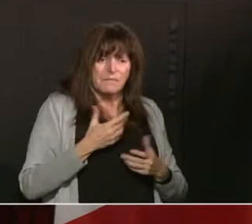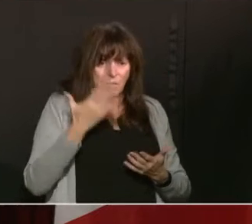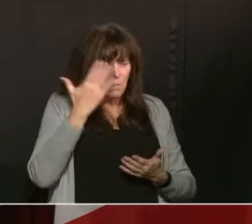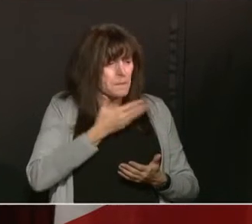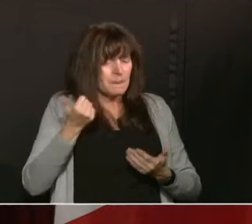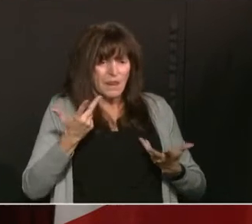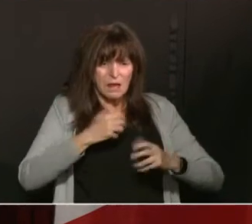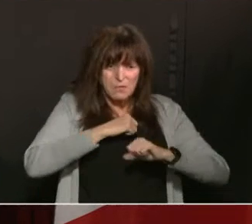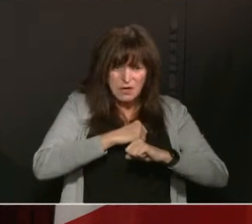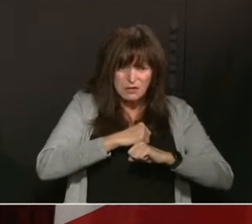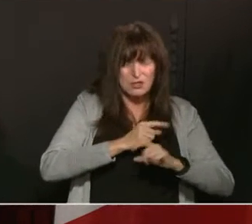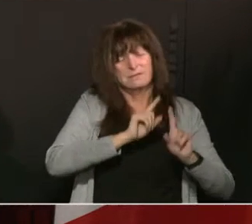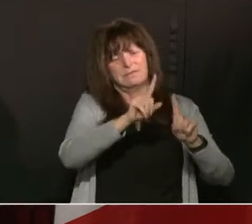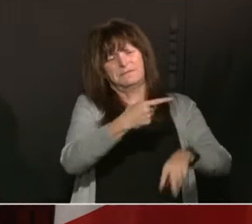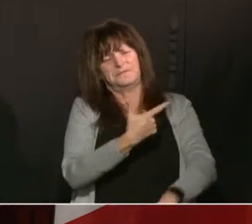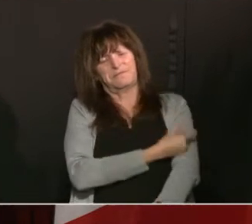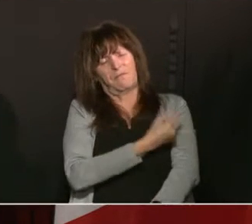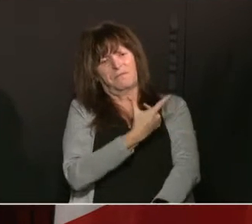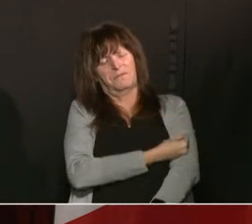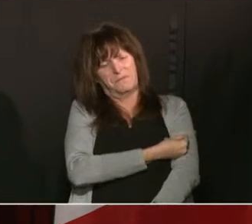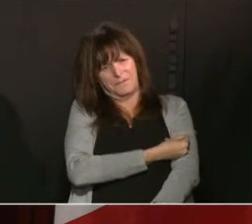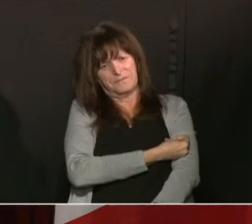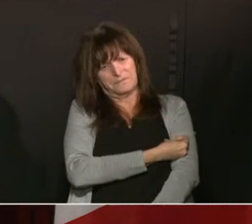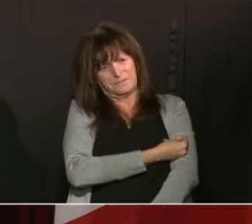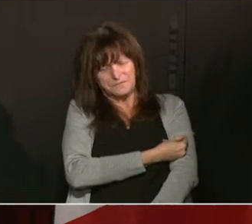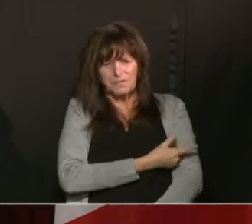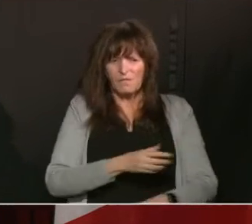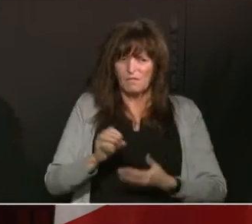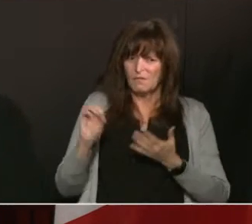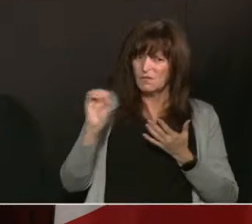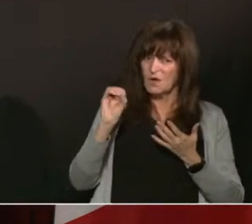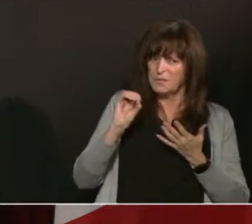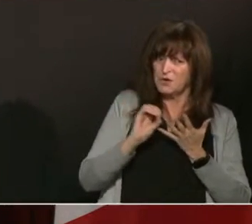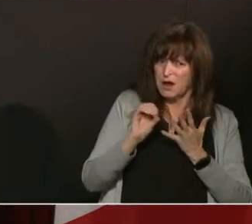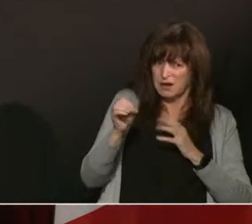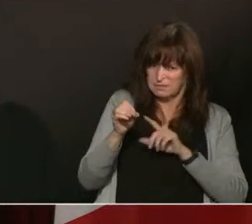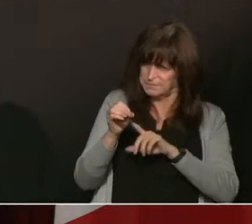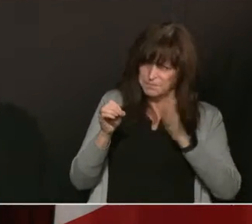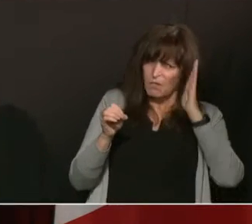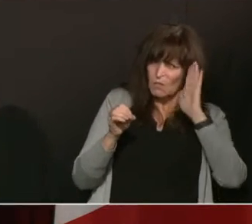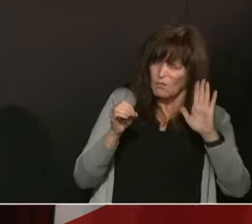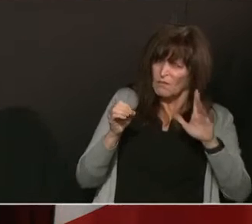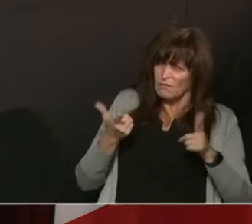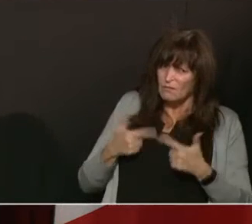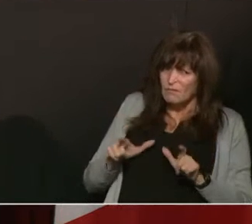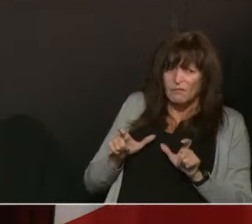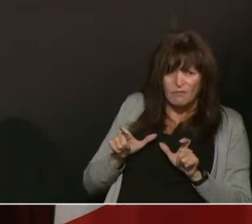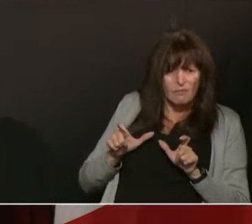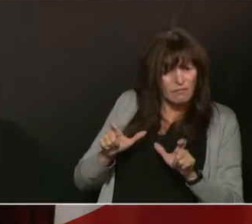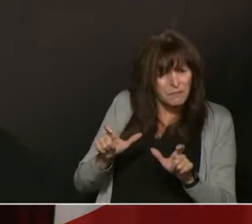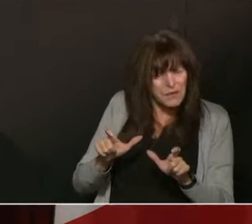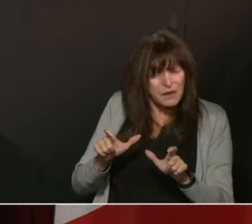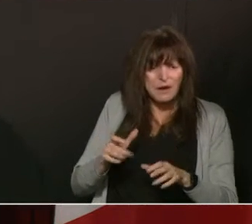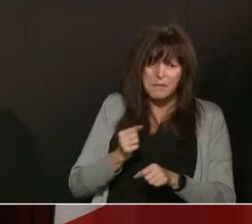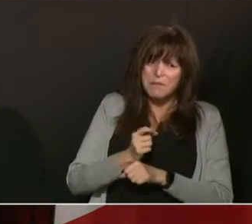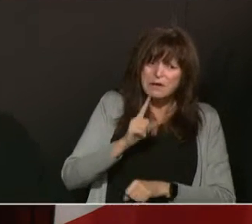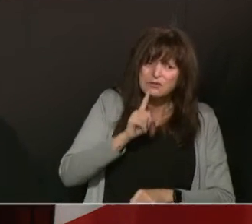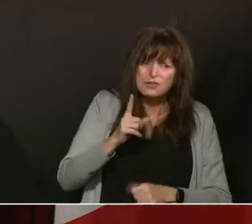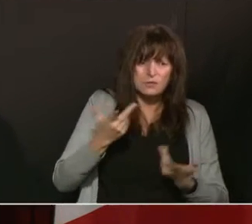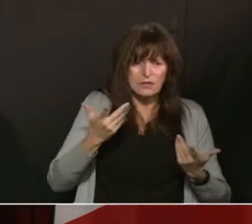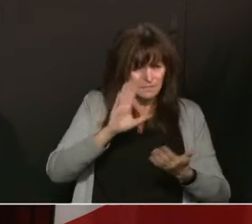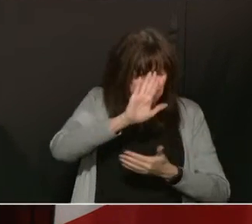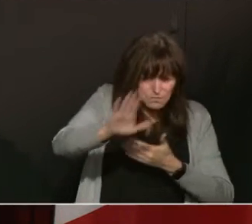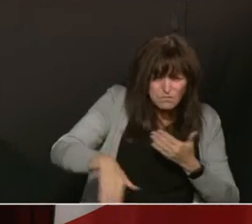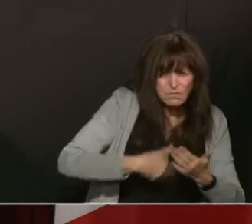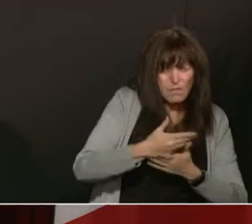protect Ontarians against the Omicron variant. Ensuring that all Ontarians receive the vaccine as soon as